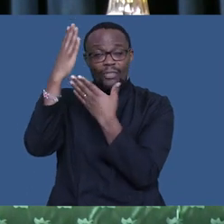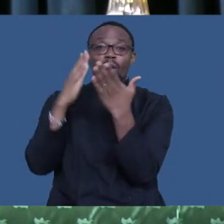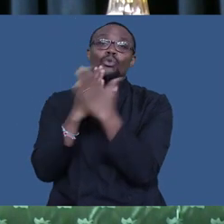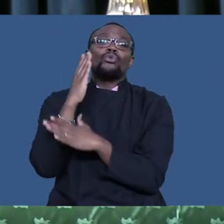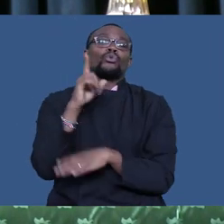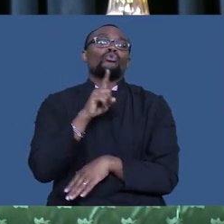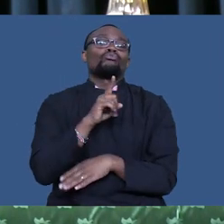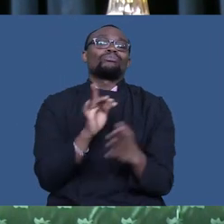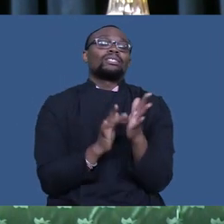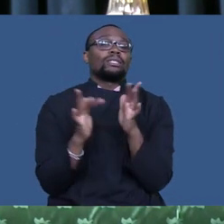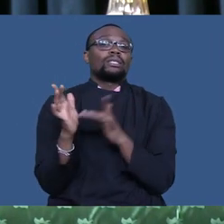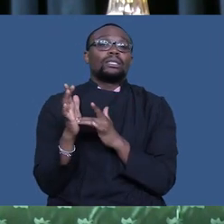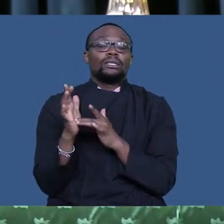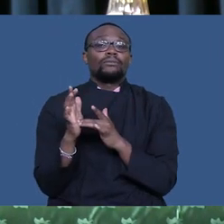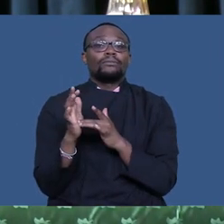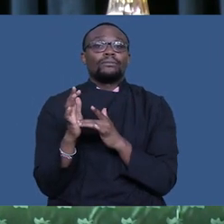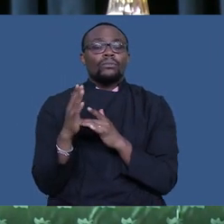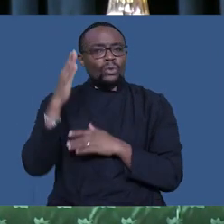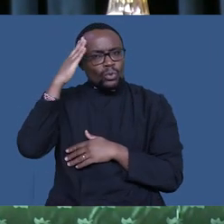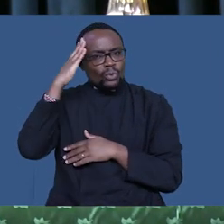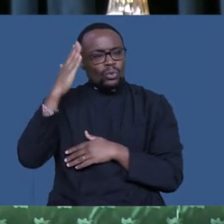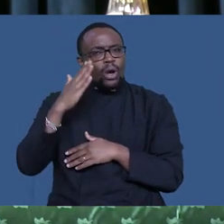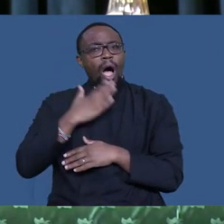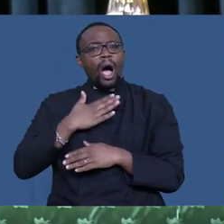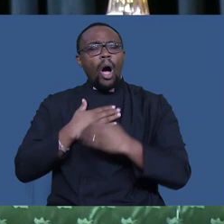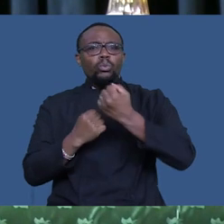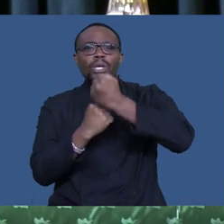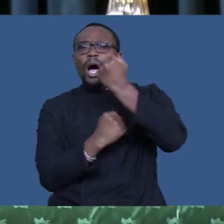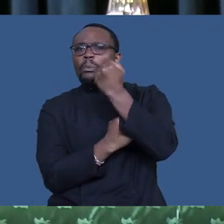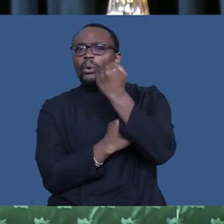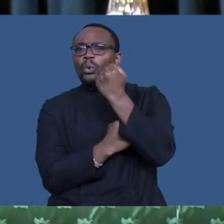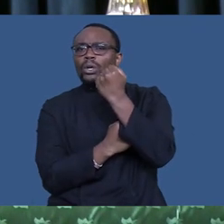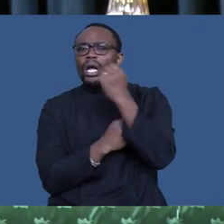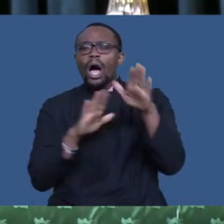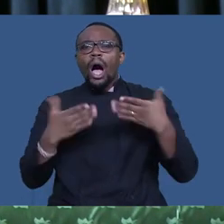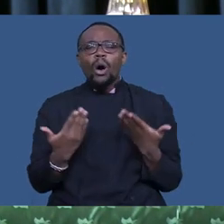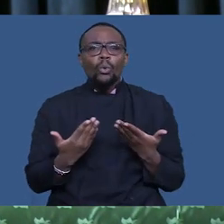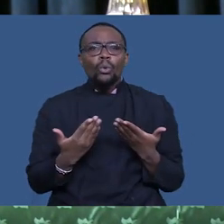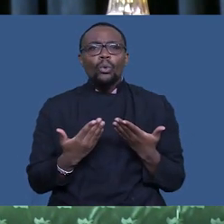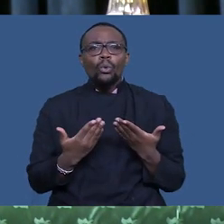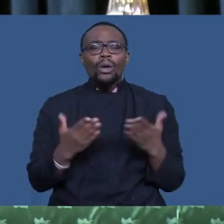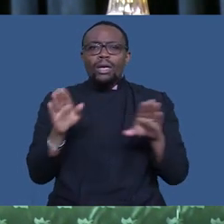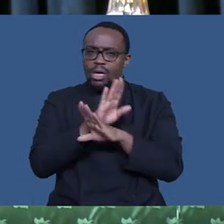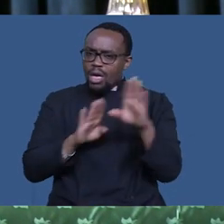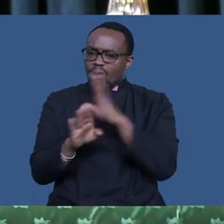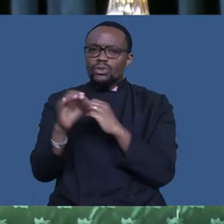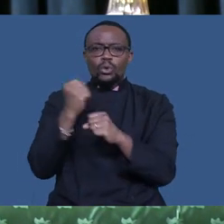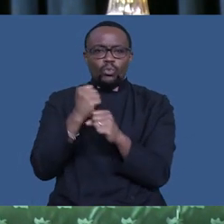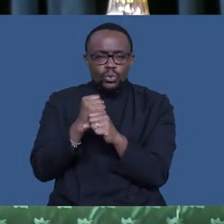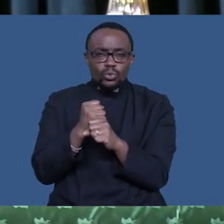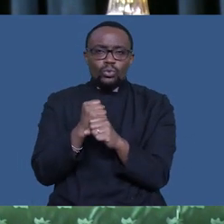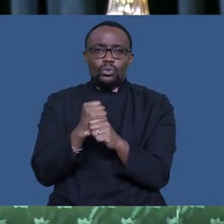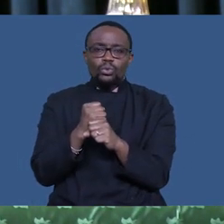through him." You know, our contribution is about what we get to do with what